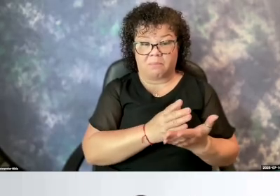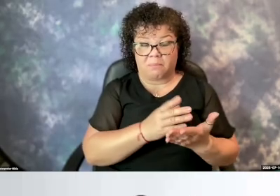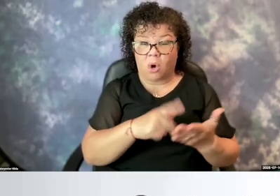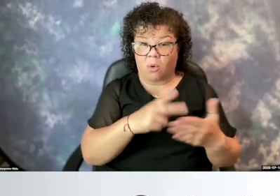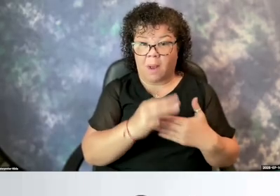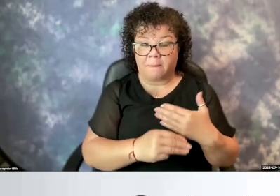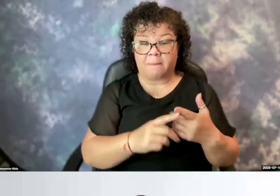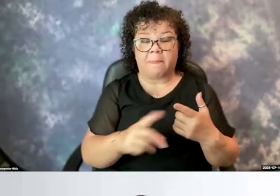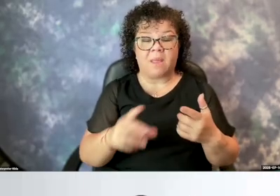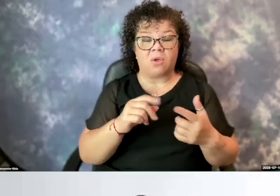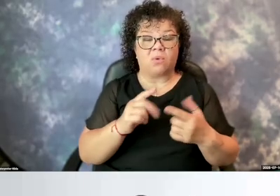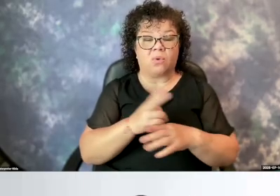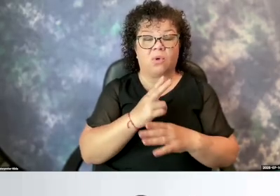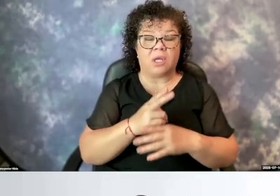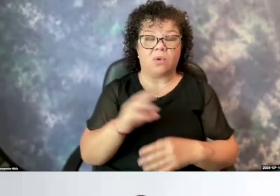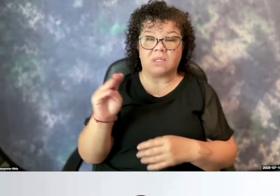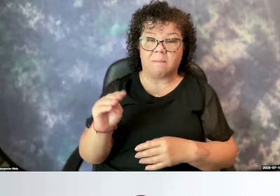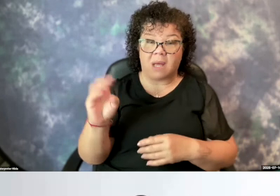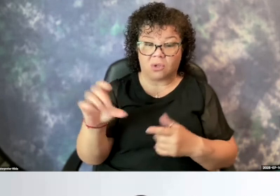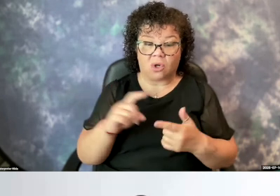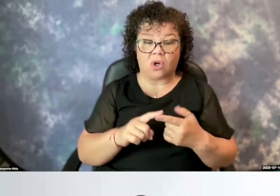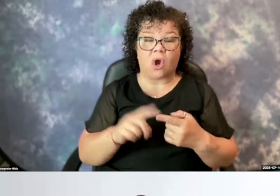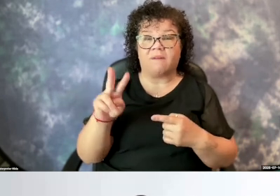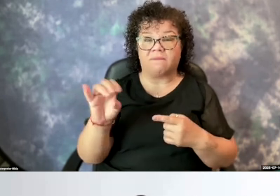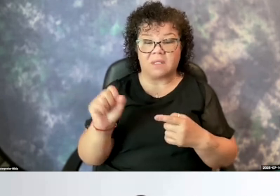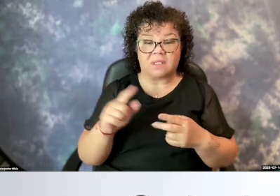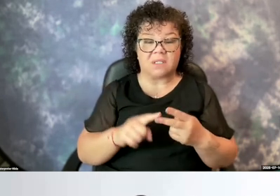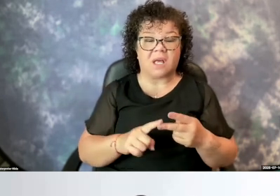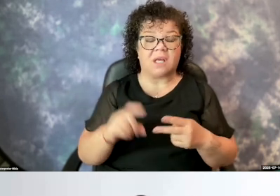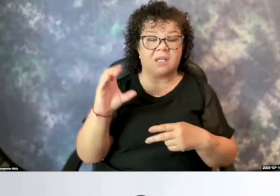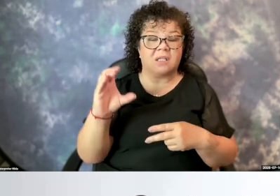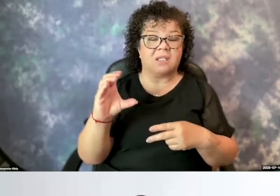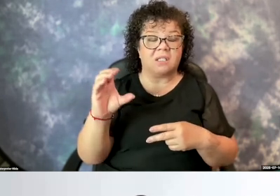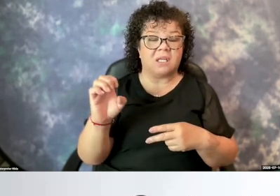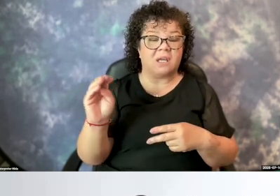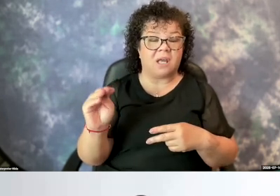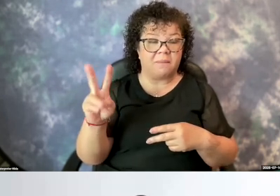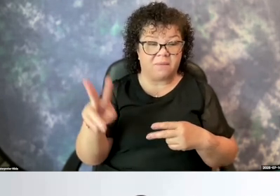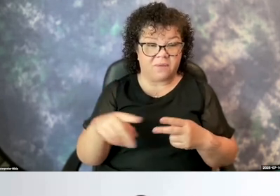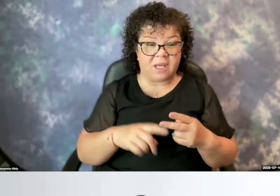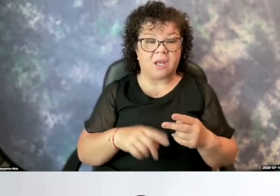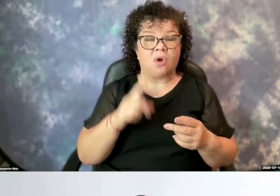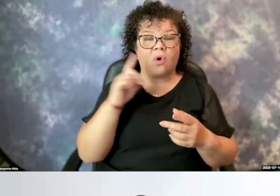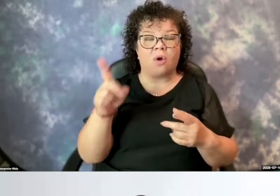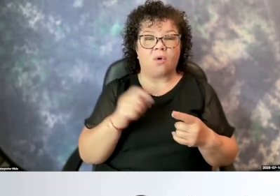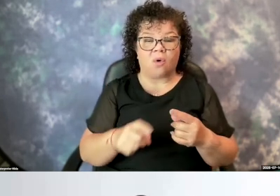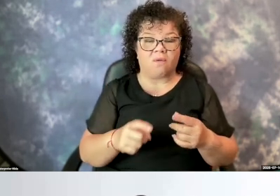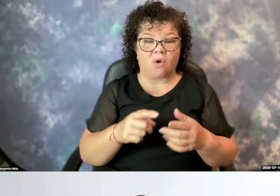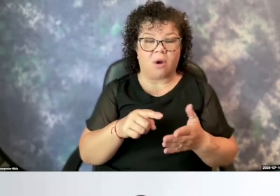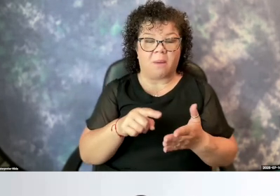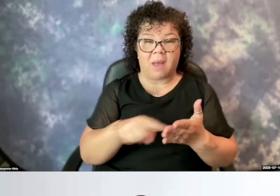this contract are contactless Euro payment, MasterCard and Visa payment, CEMV,